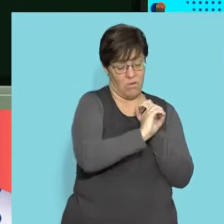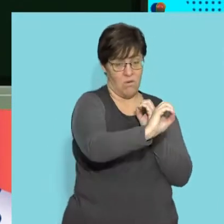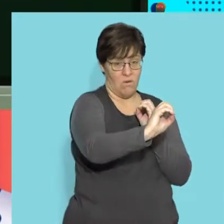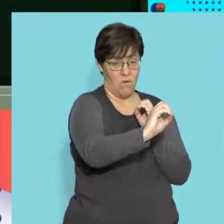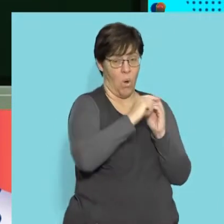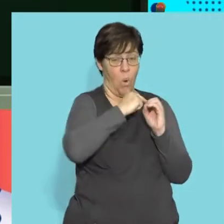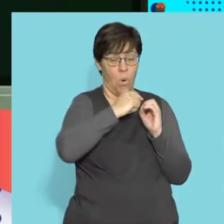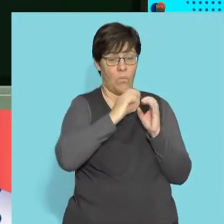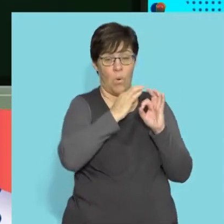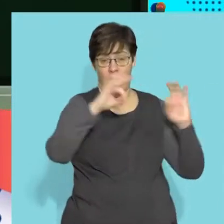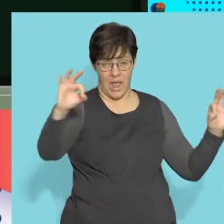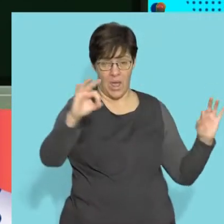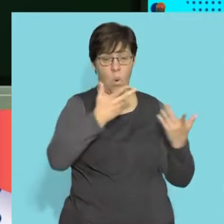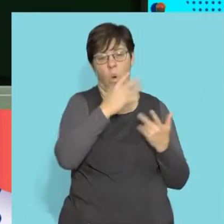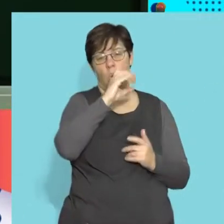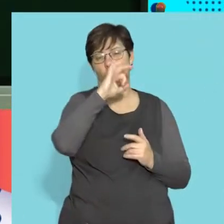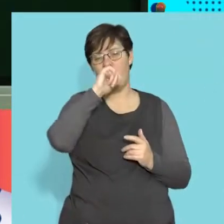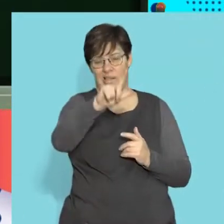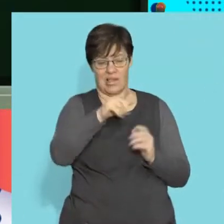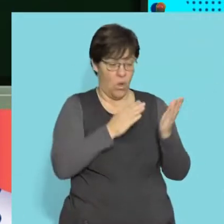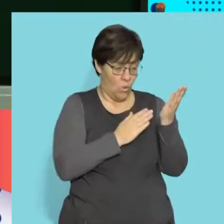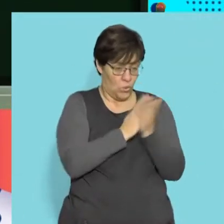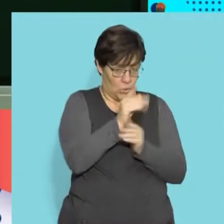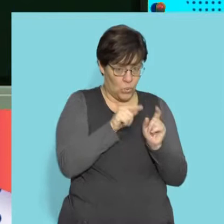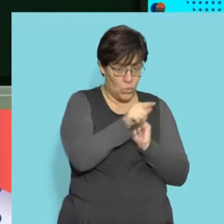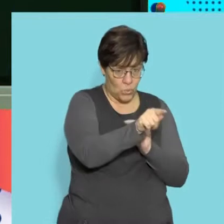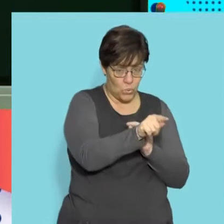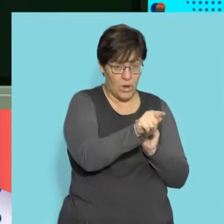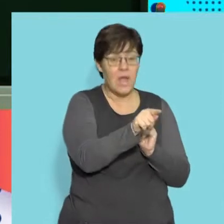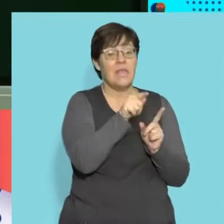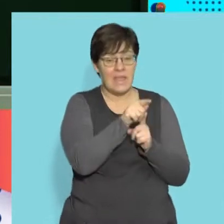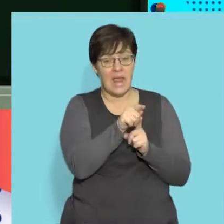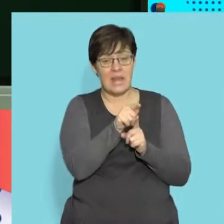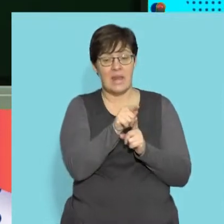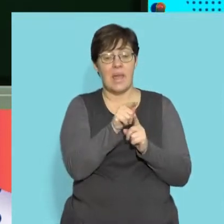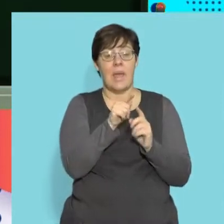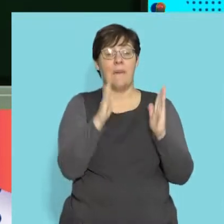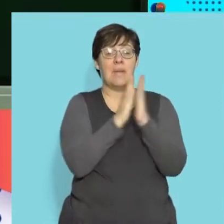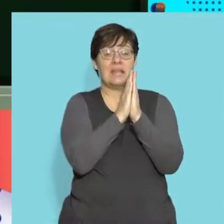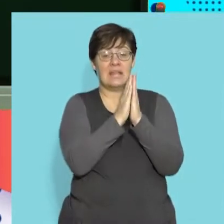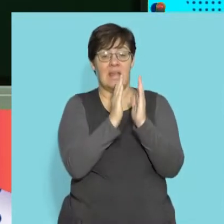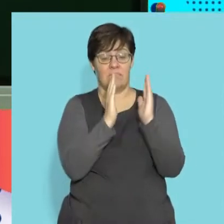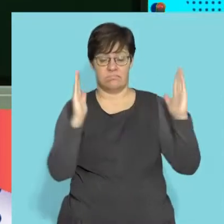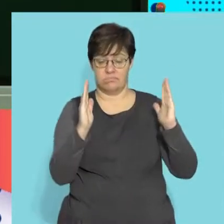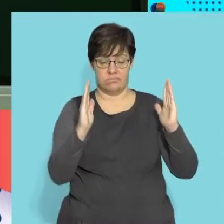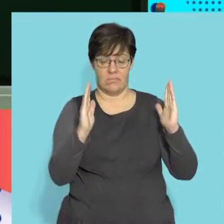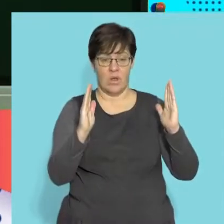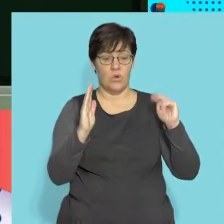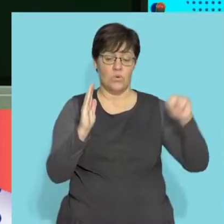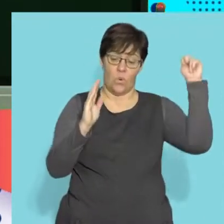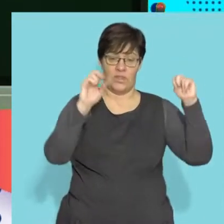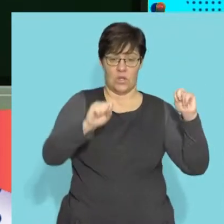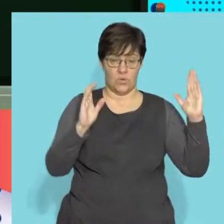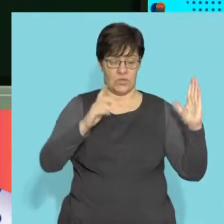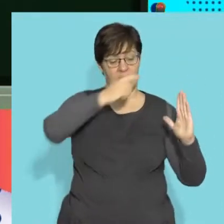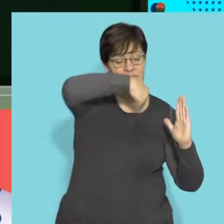a conducting wire or a coil, and let's place that in a magnetic field. Let's see